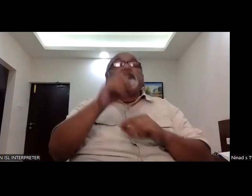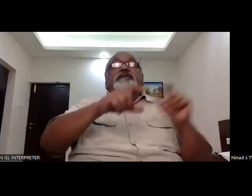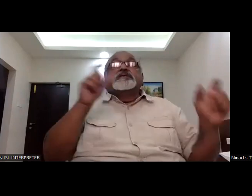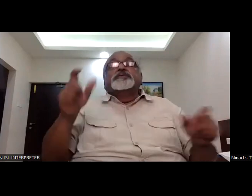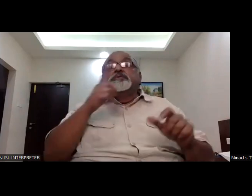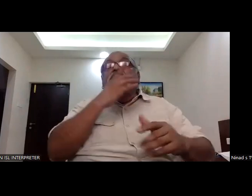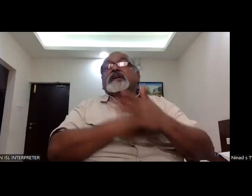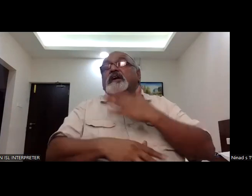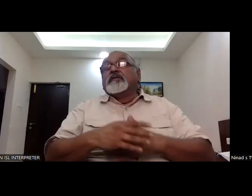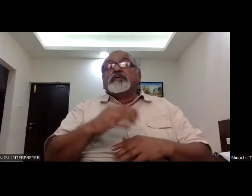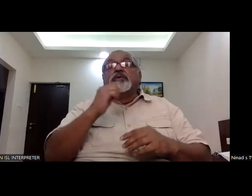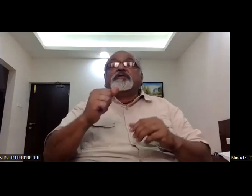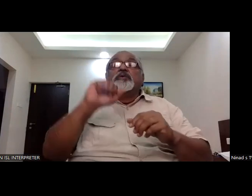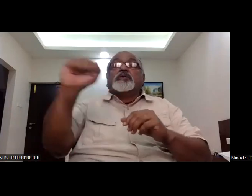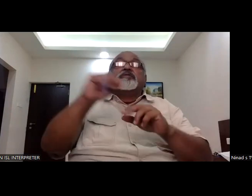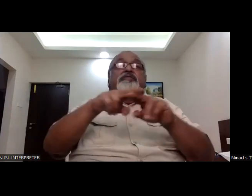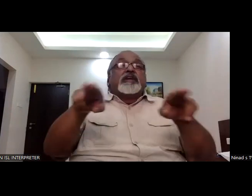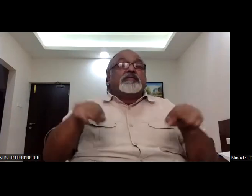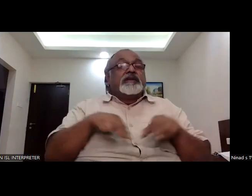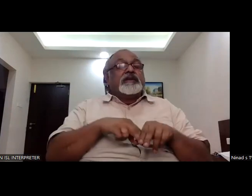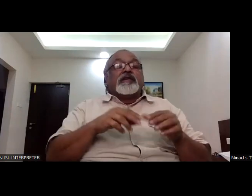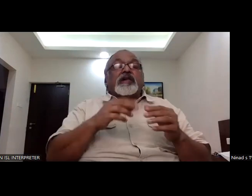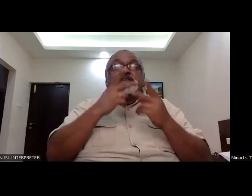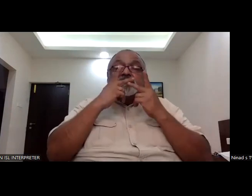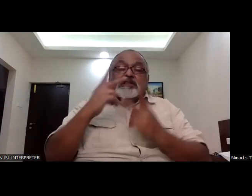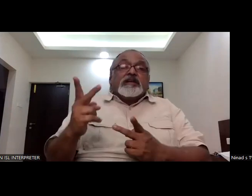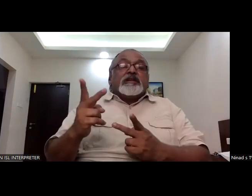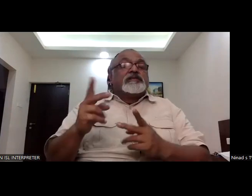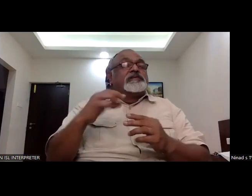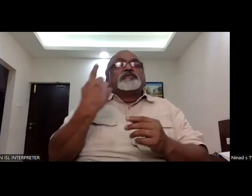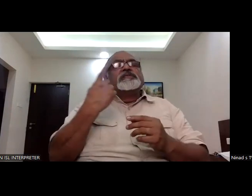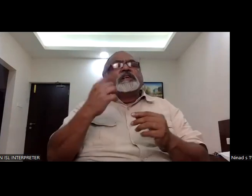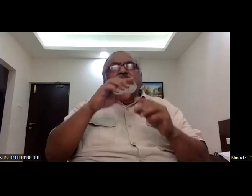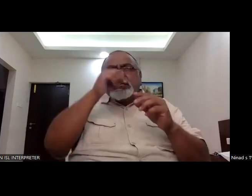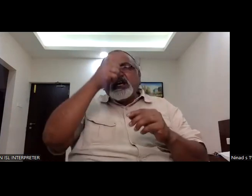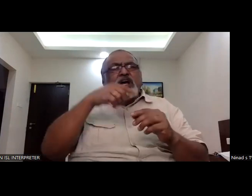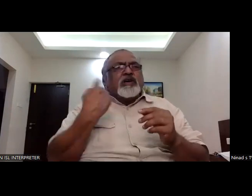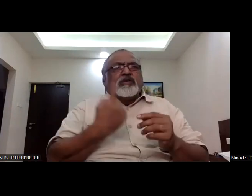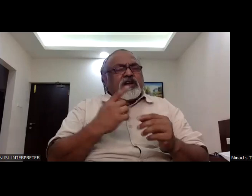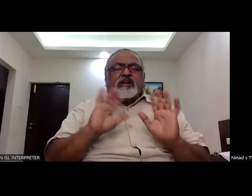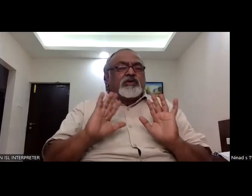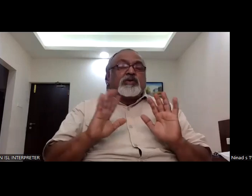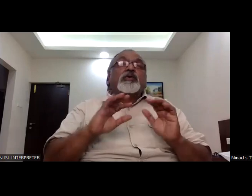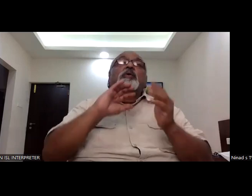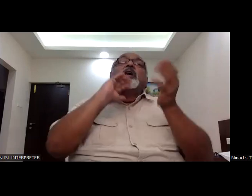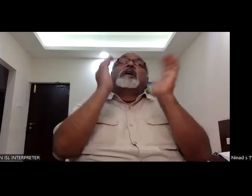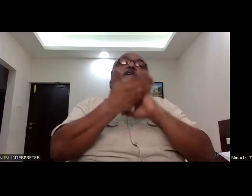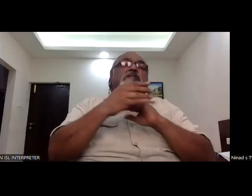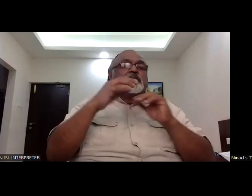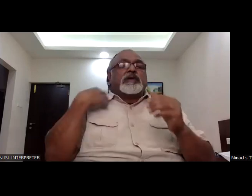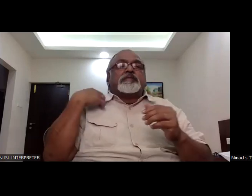through. This happens not only in India, but as a global phenomena. If it